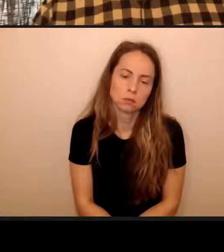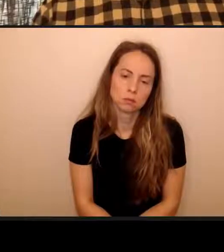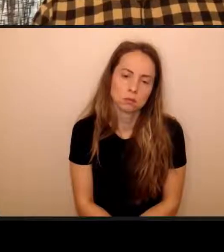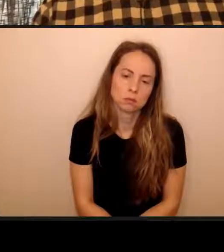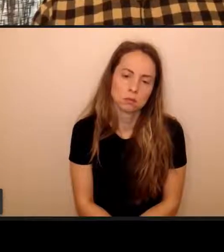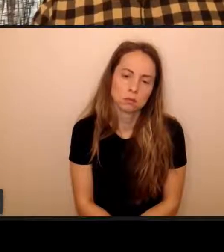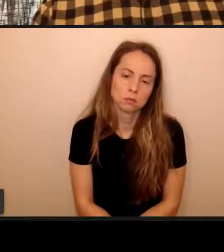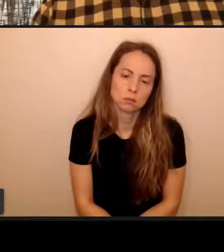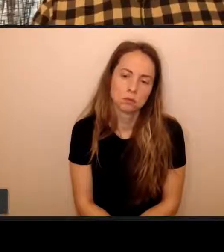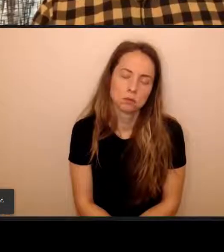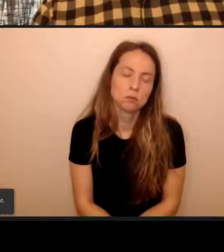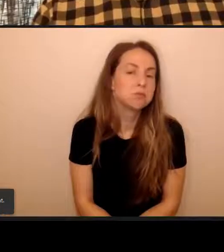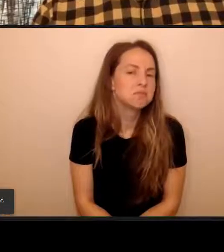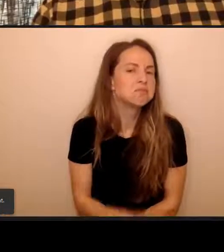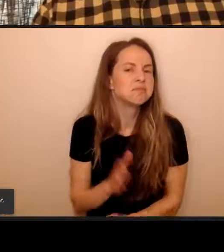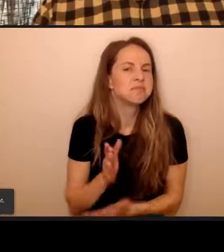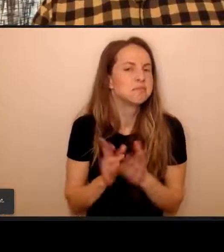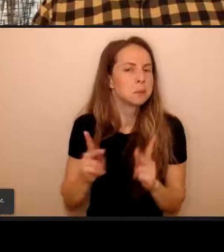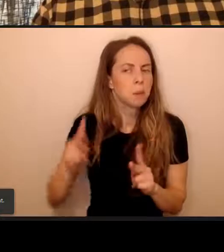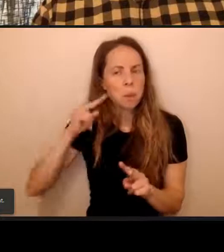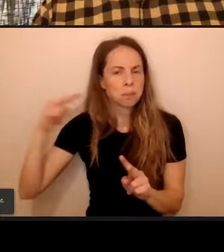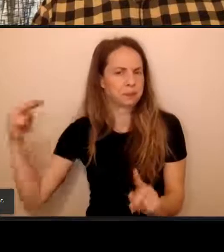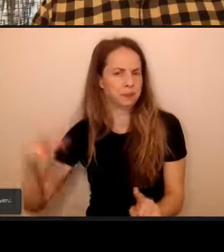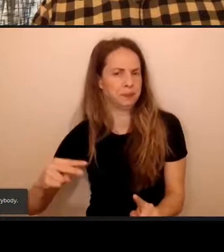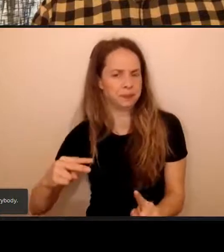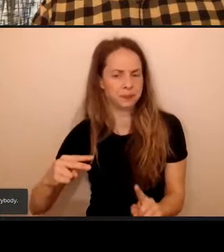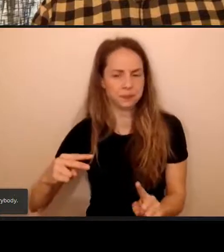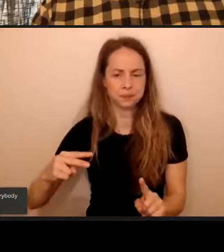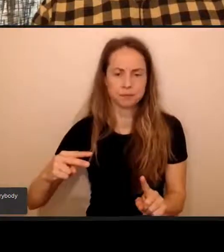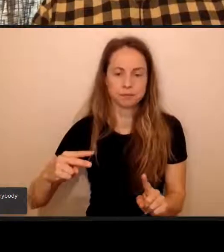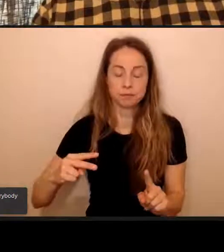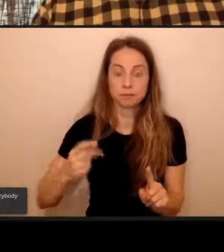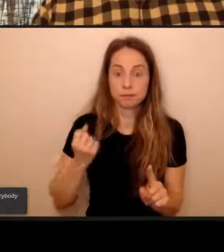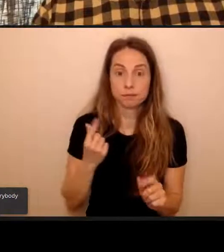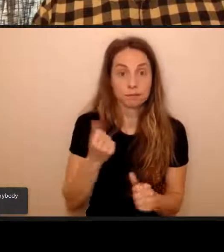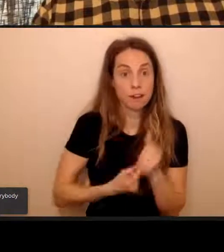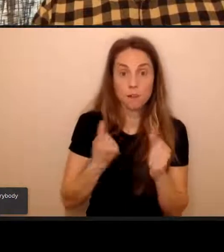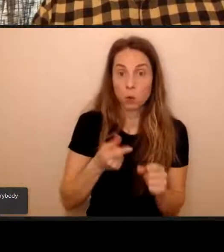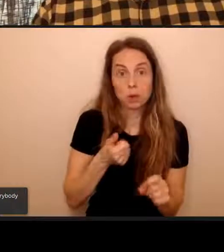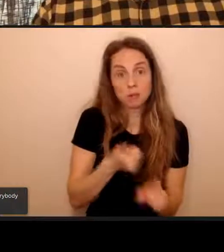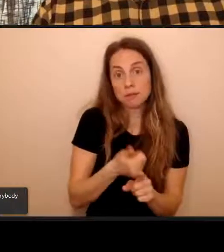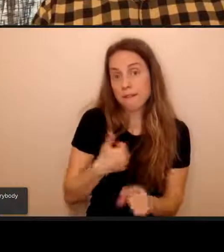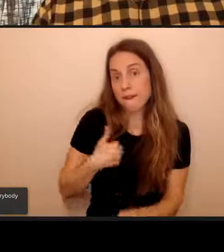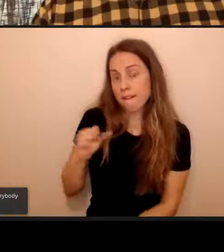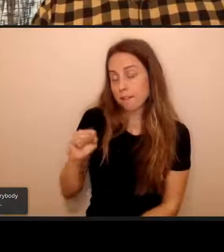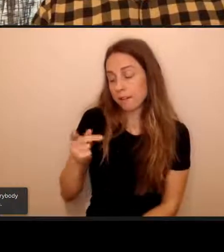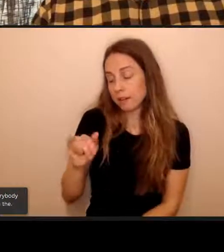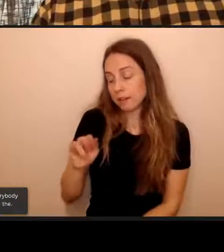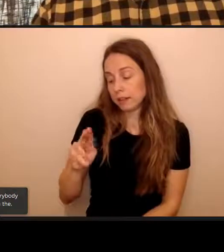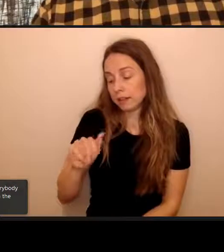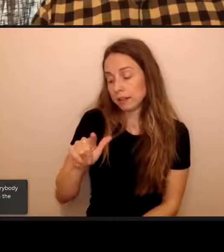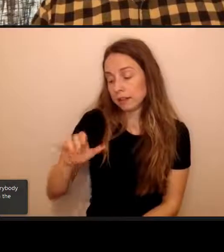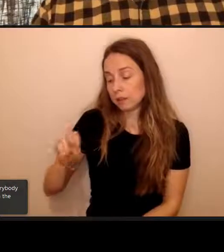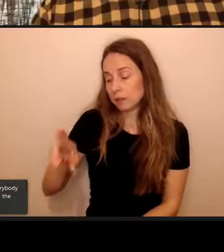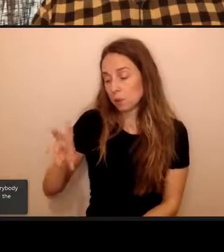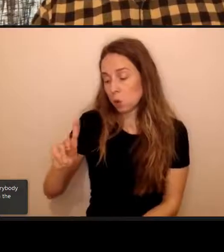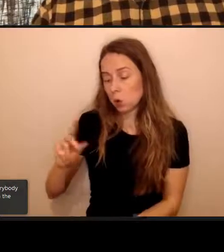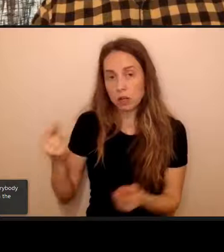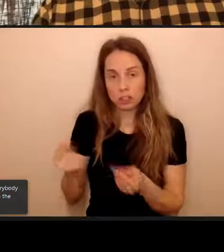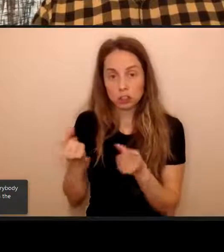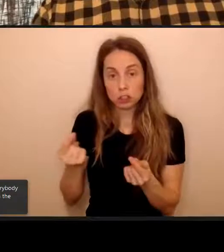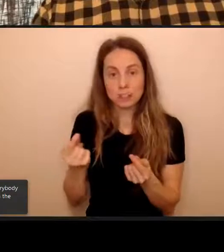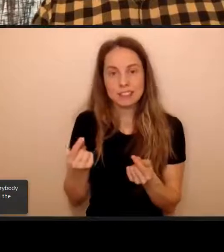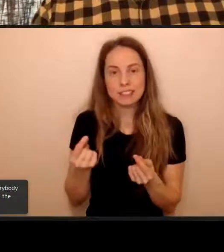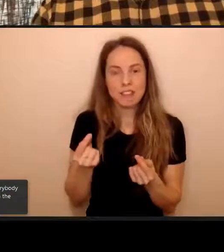there's a perception that everybody with a spinal cord injury is paralyzed from the waist down or the